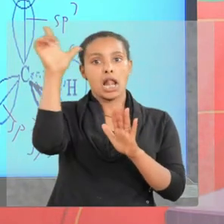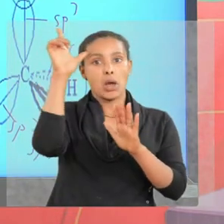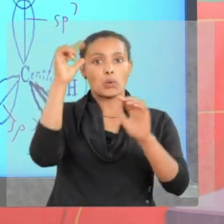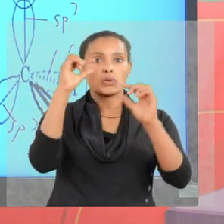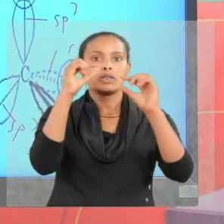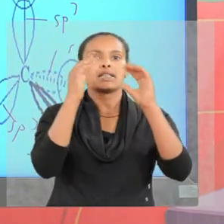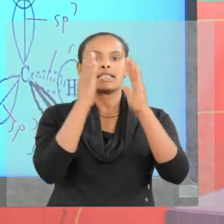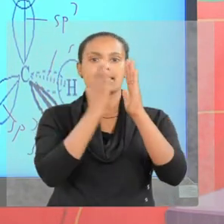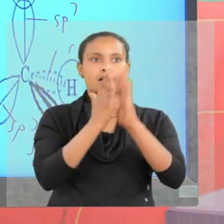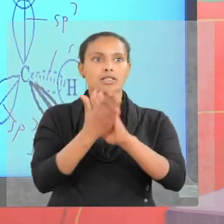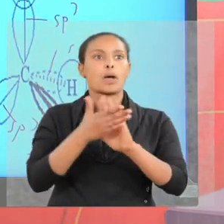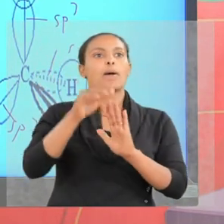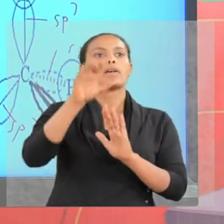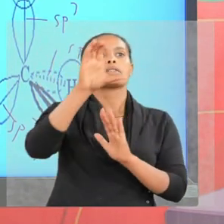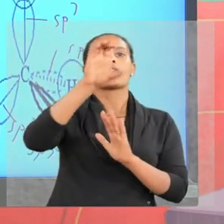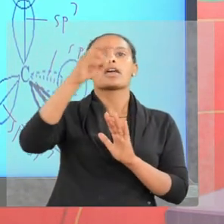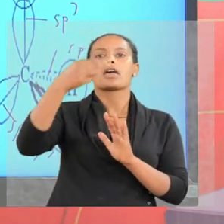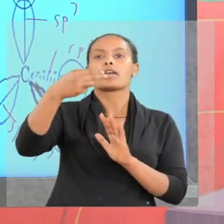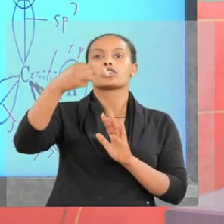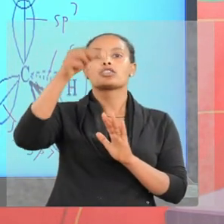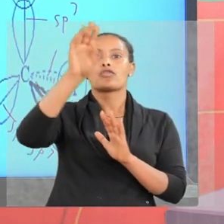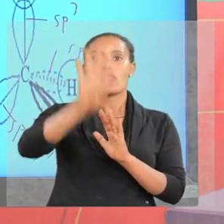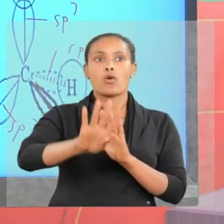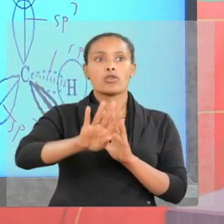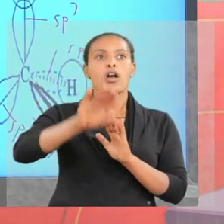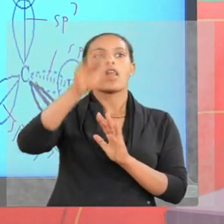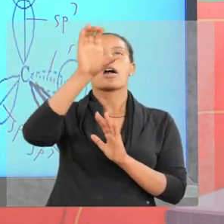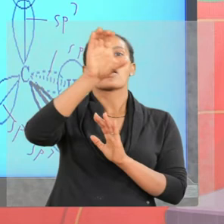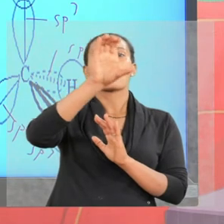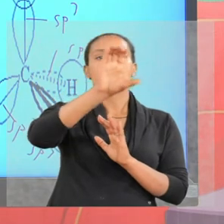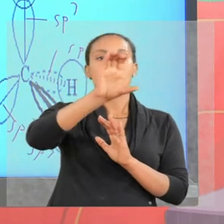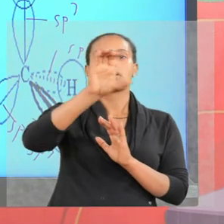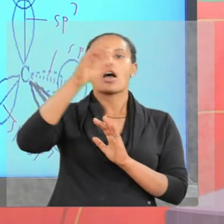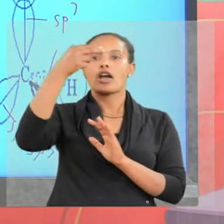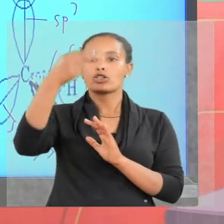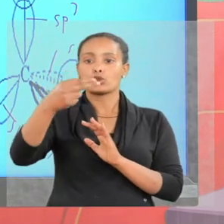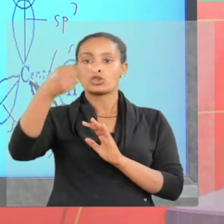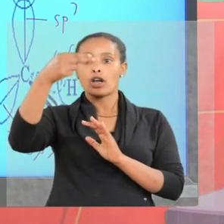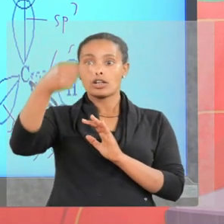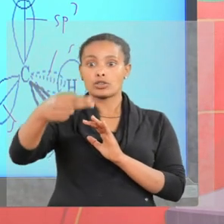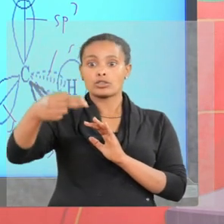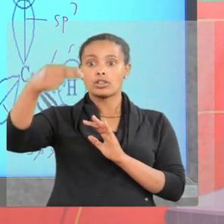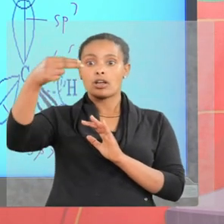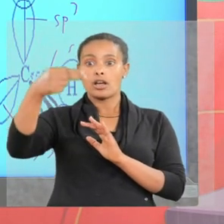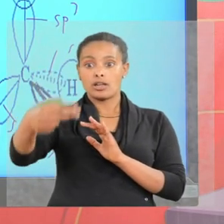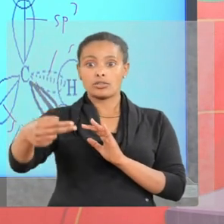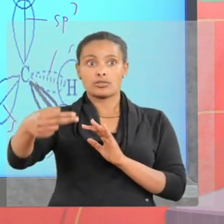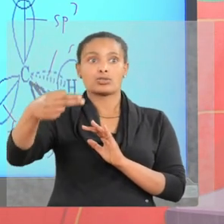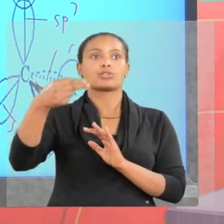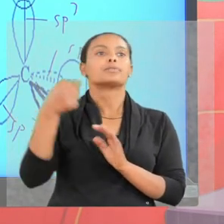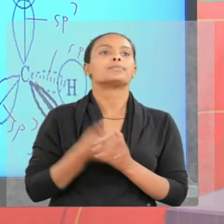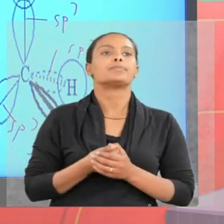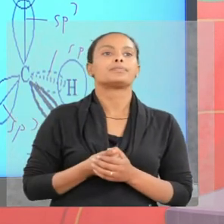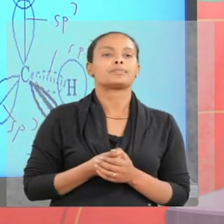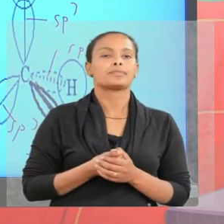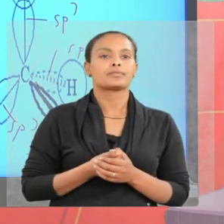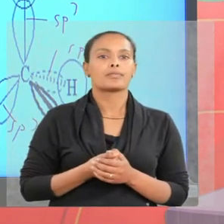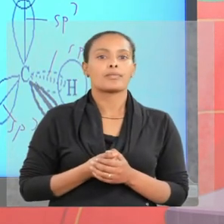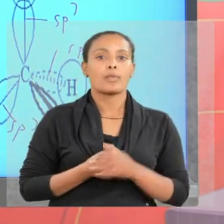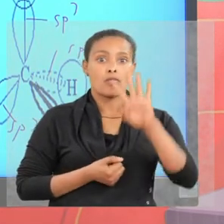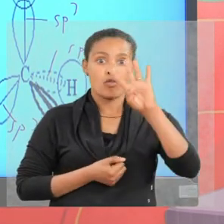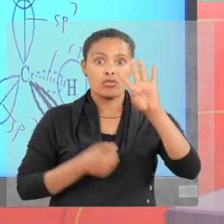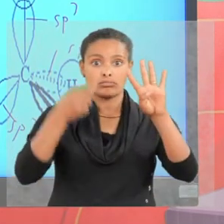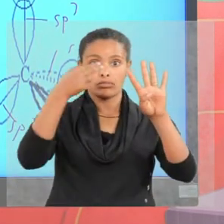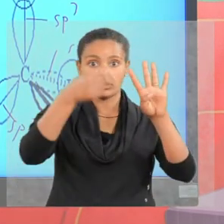of methane, CH4, carbon, hydrogen, hydrogen, H. You